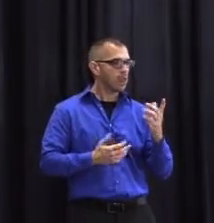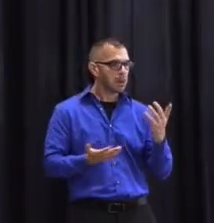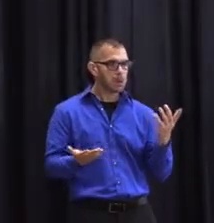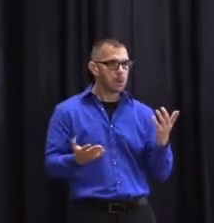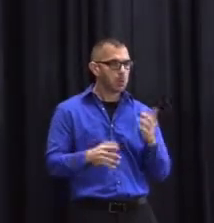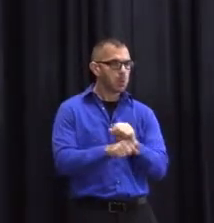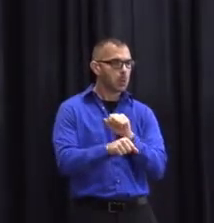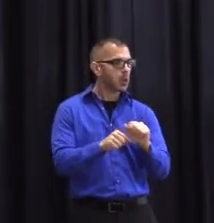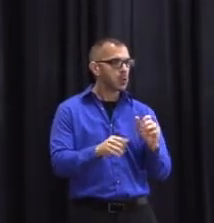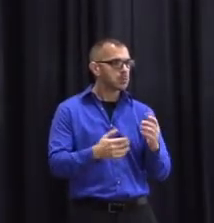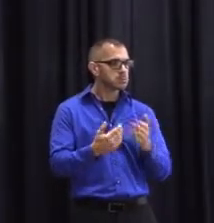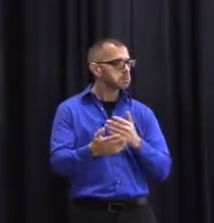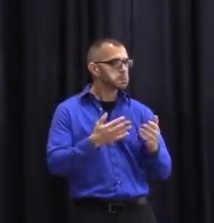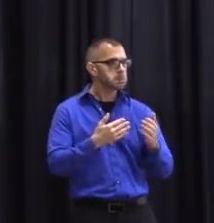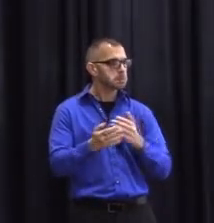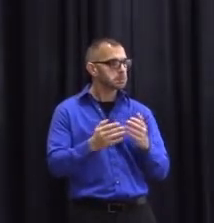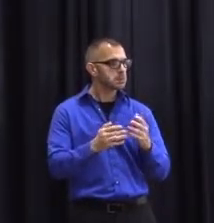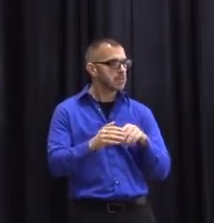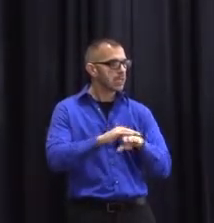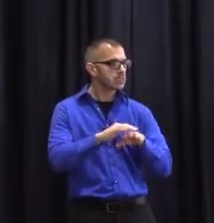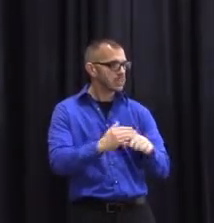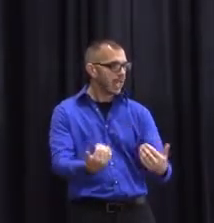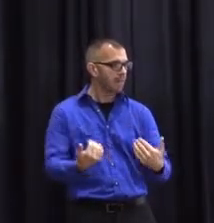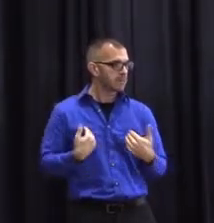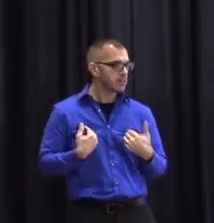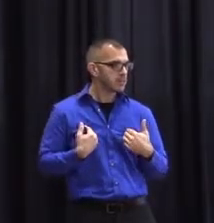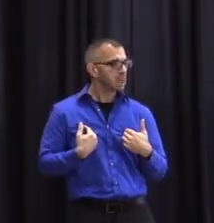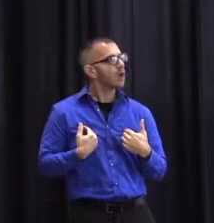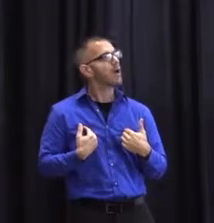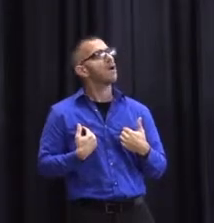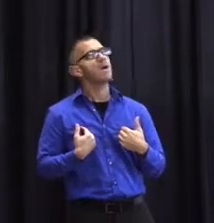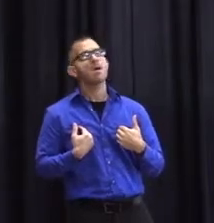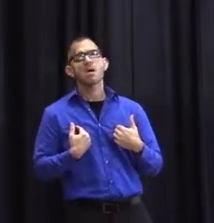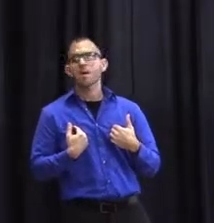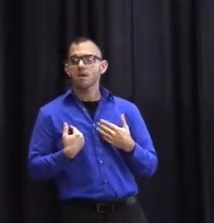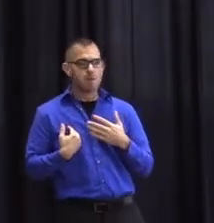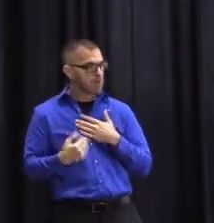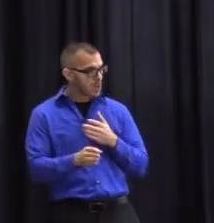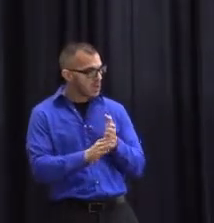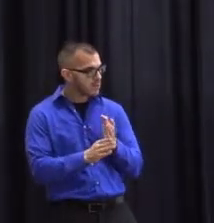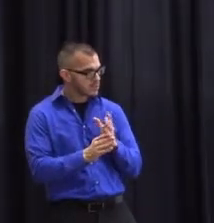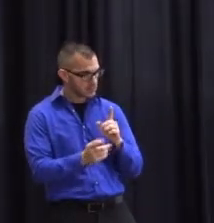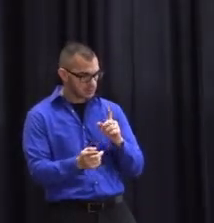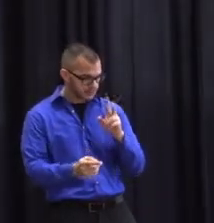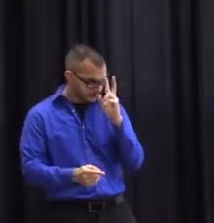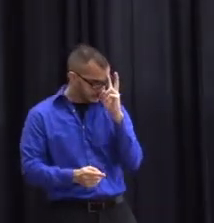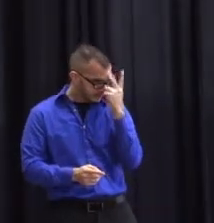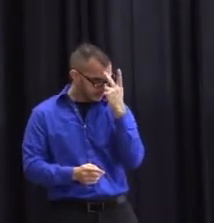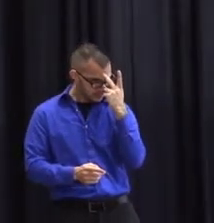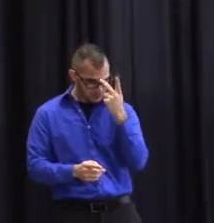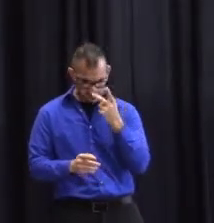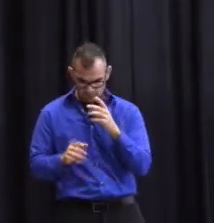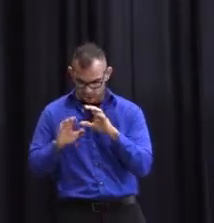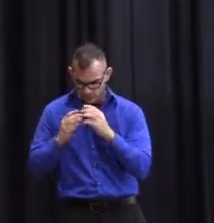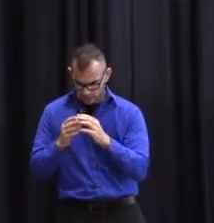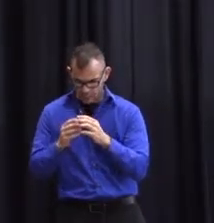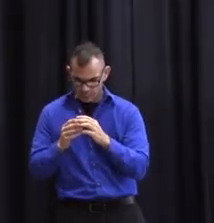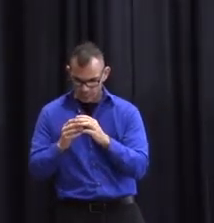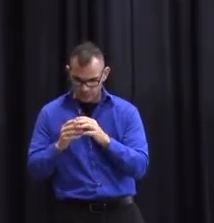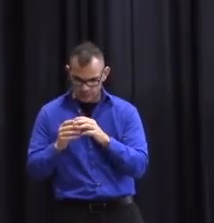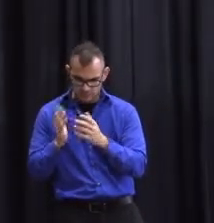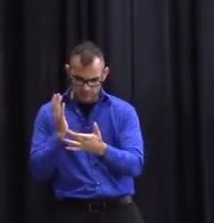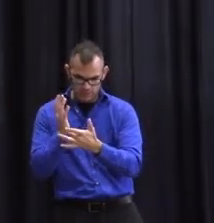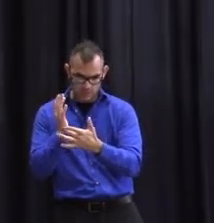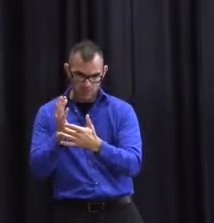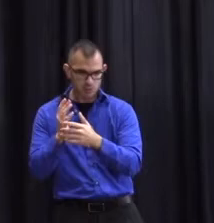she worked. And I changed the emphasis of my career from in-class multimedia